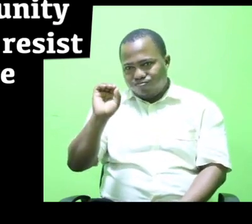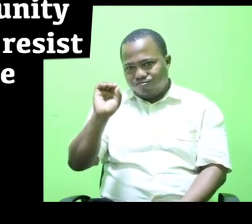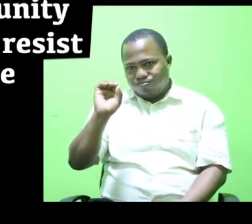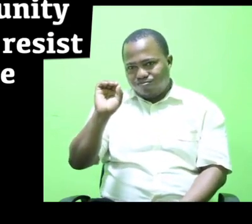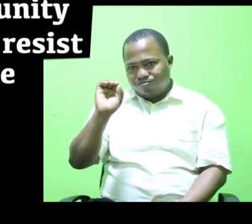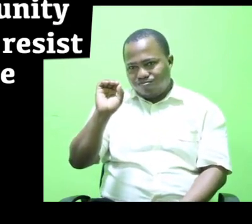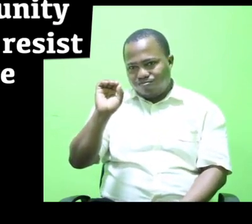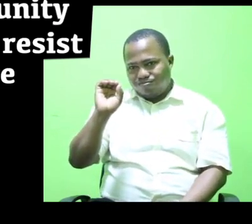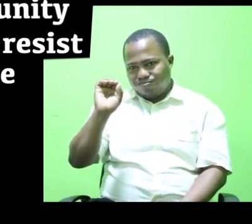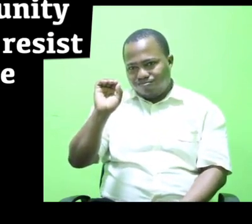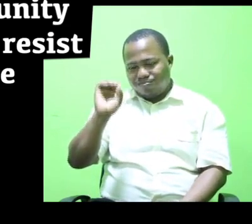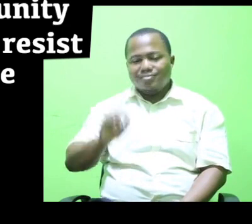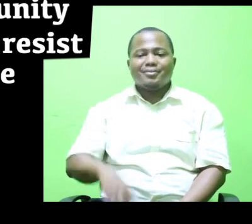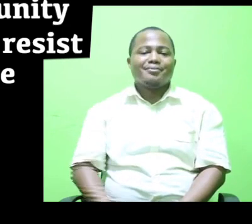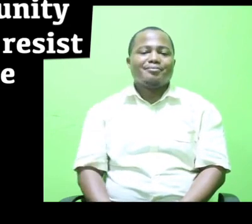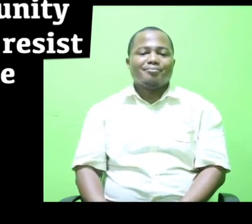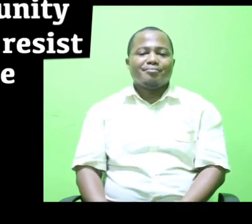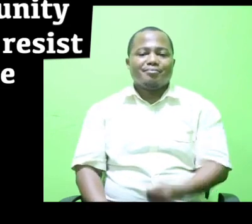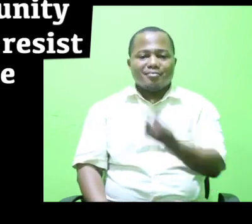2.